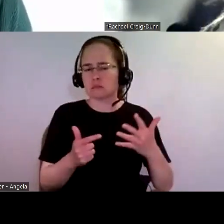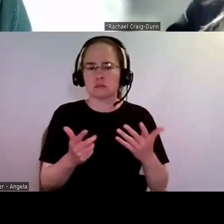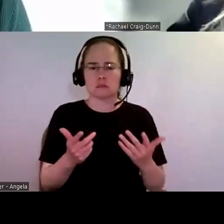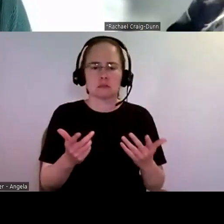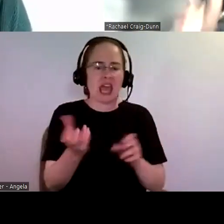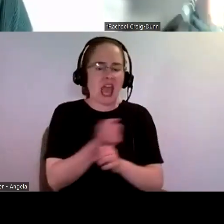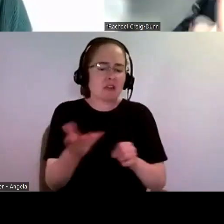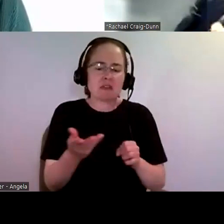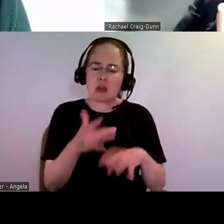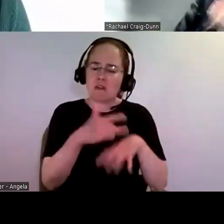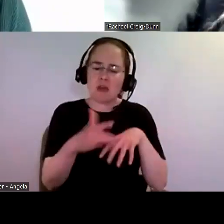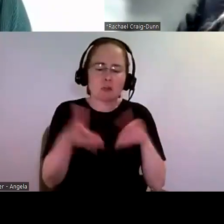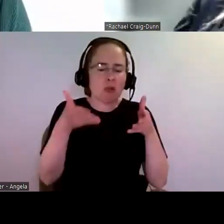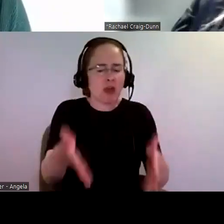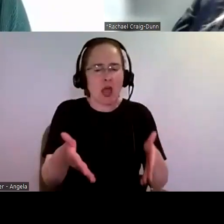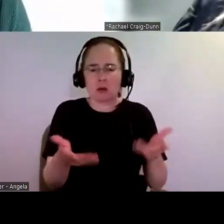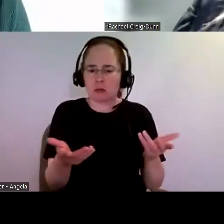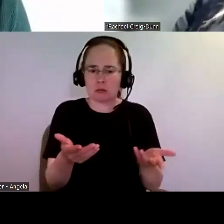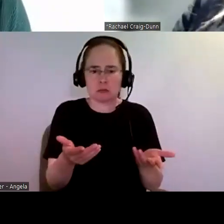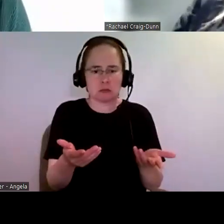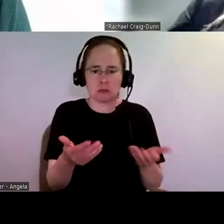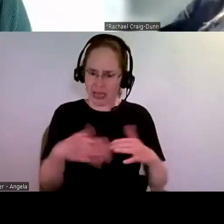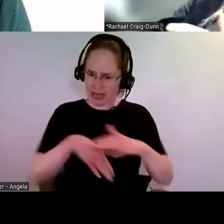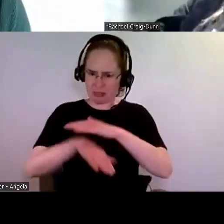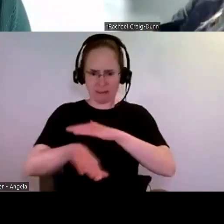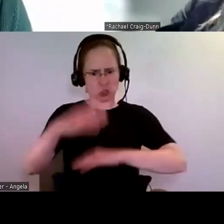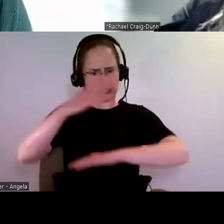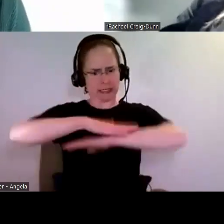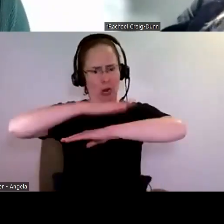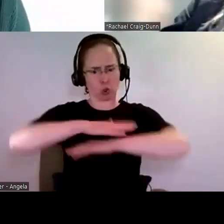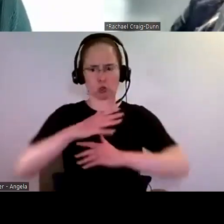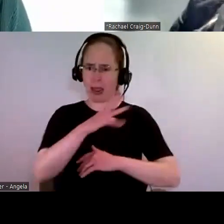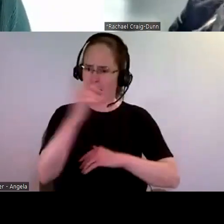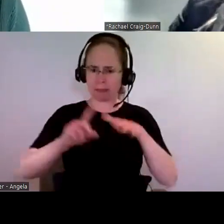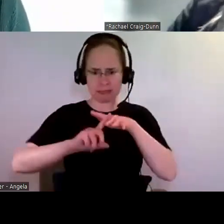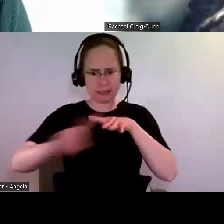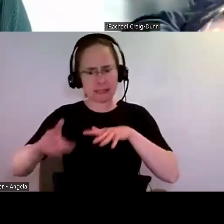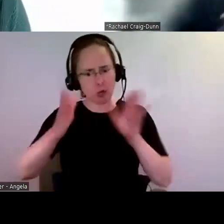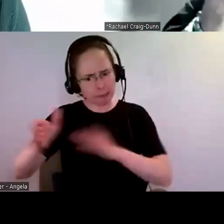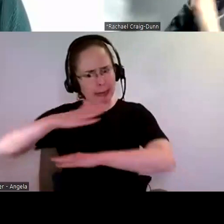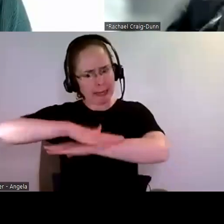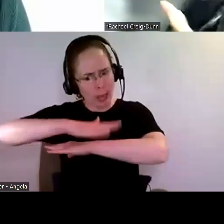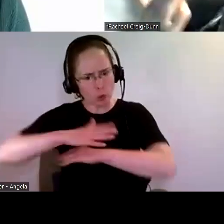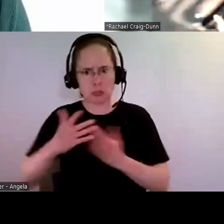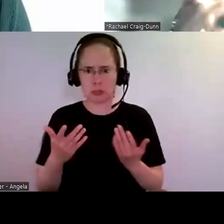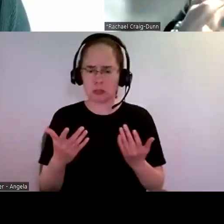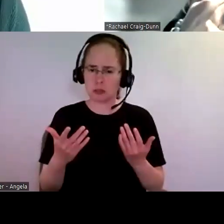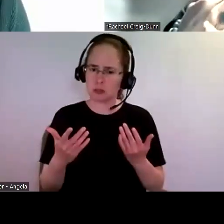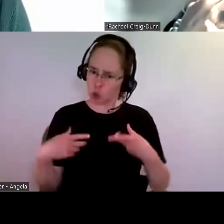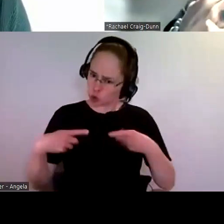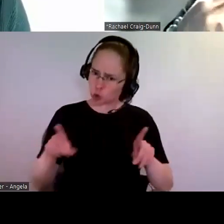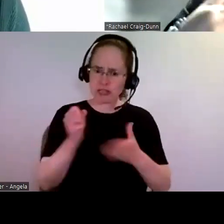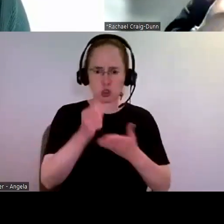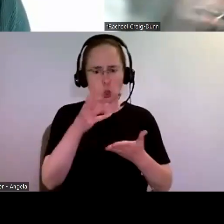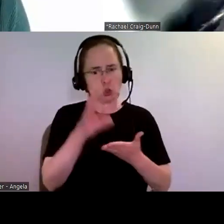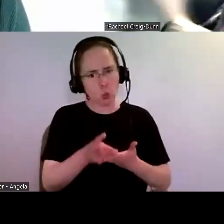and county available at admission counters and at discharge planning counters and given during the social